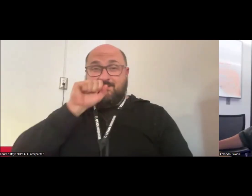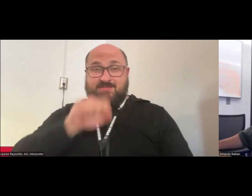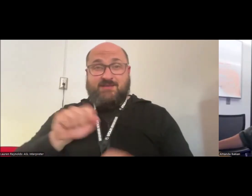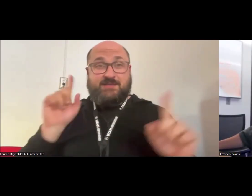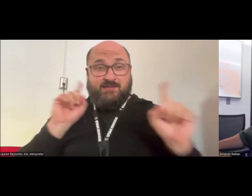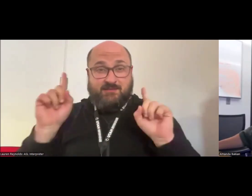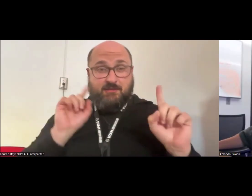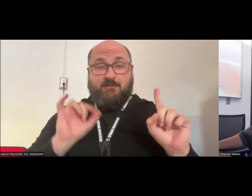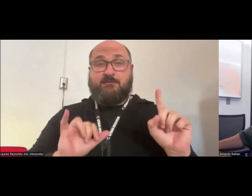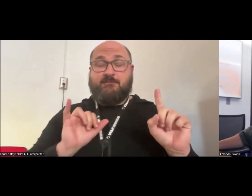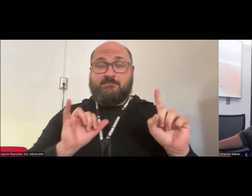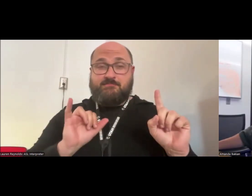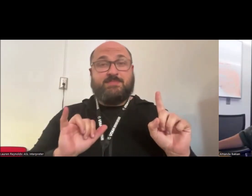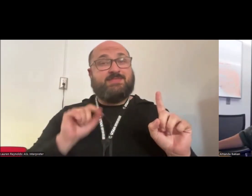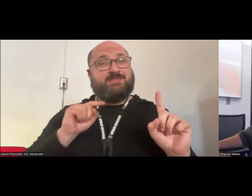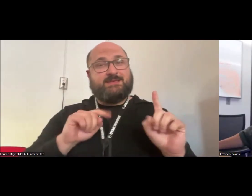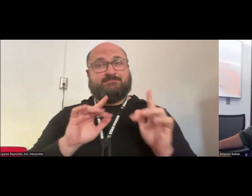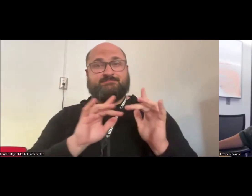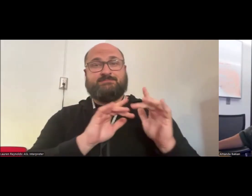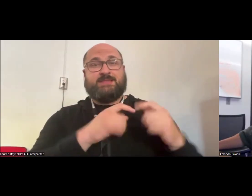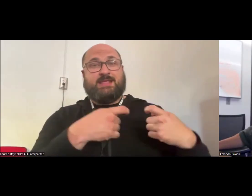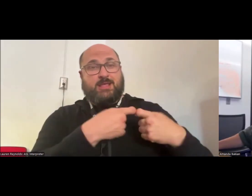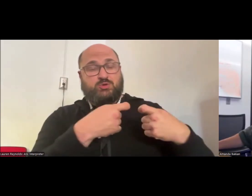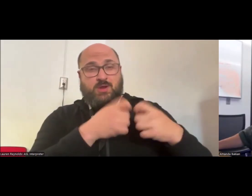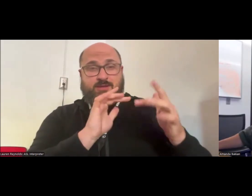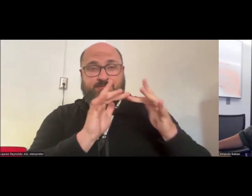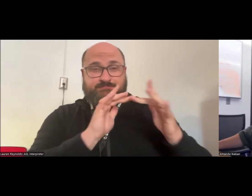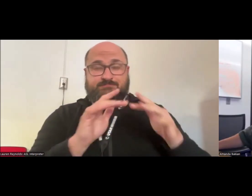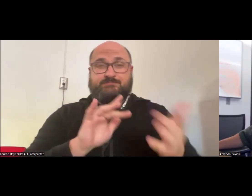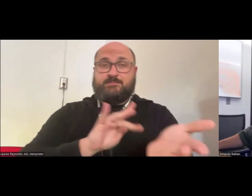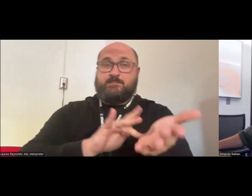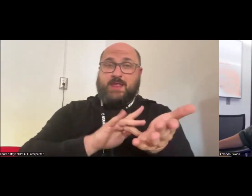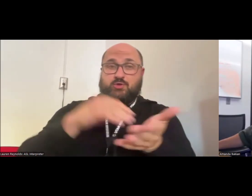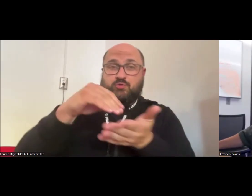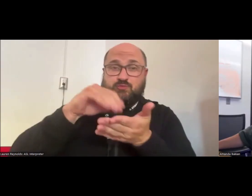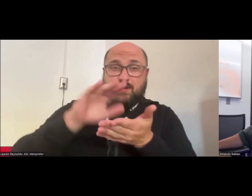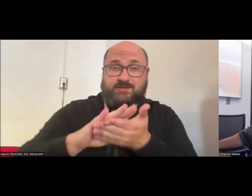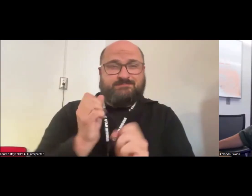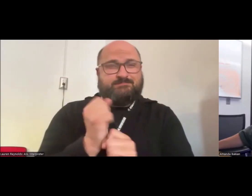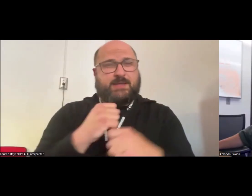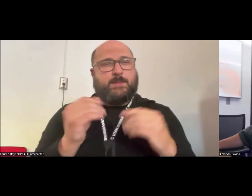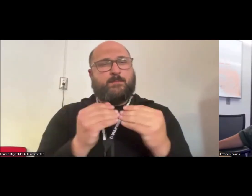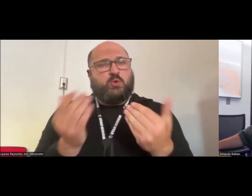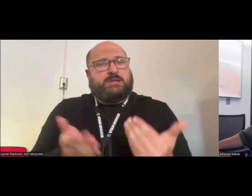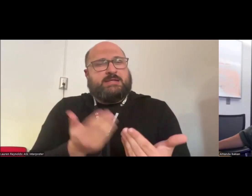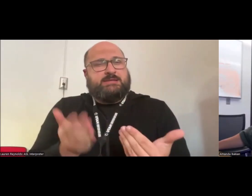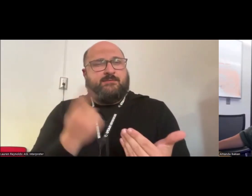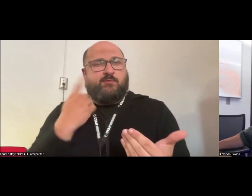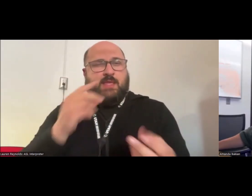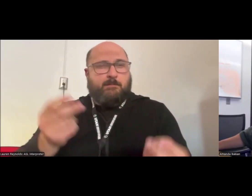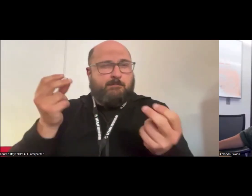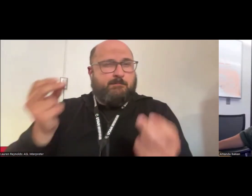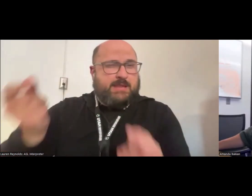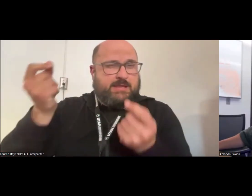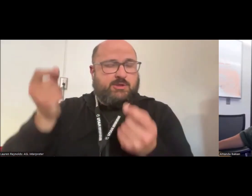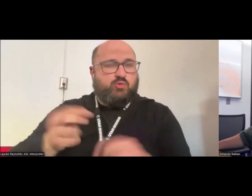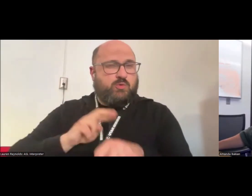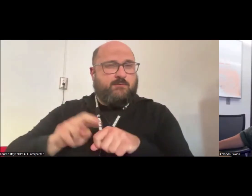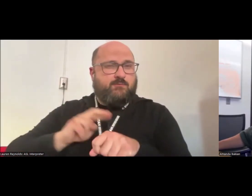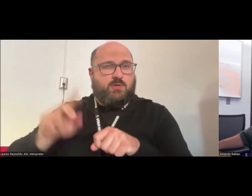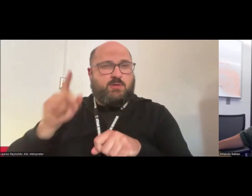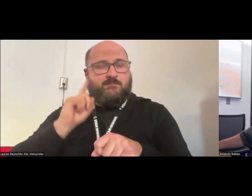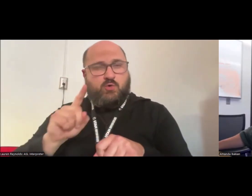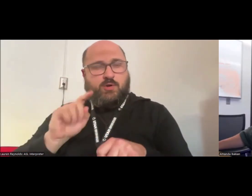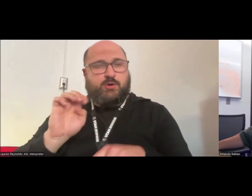the electronic medical records are making it easier for that immediate referral for